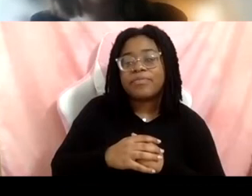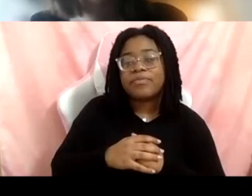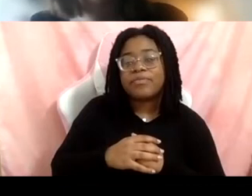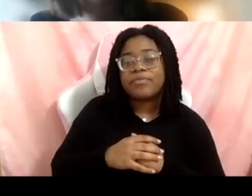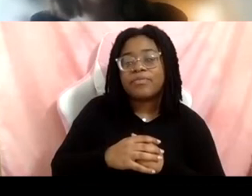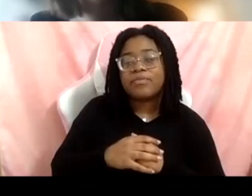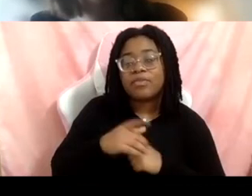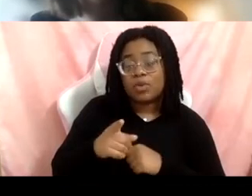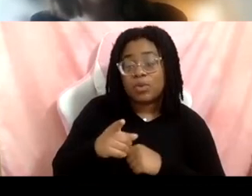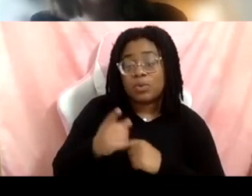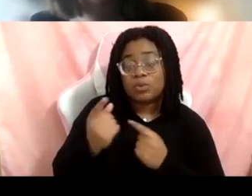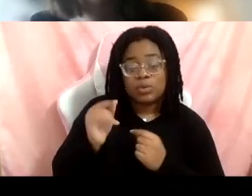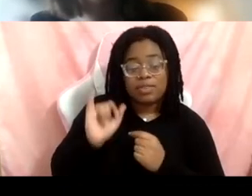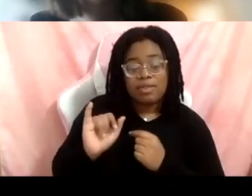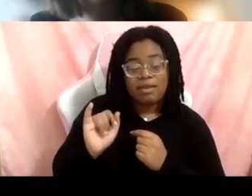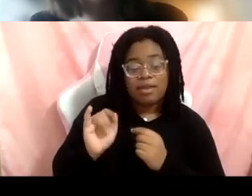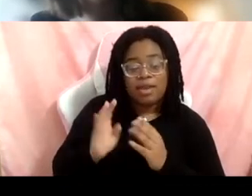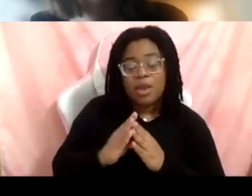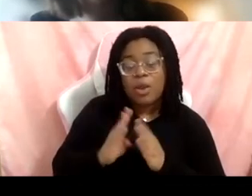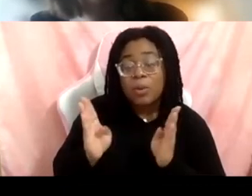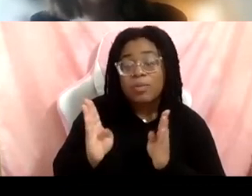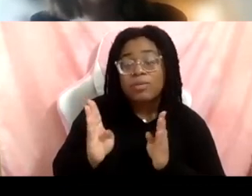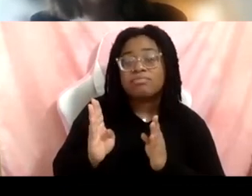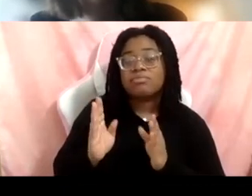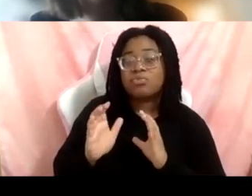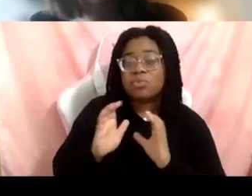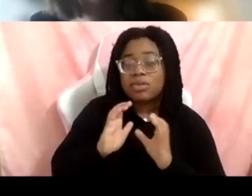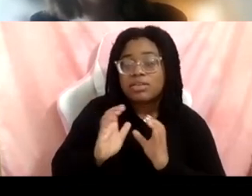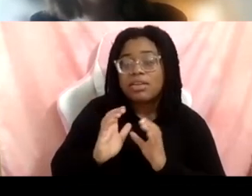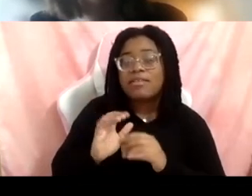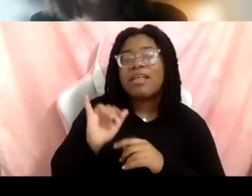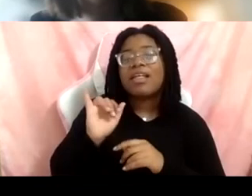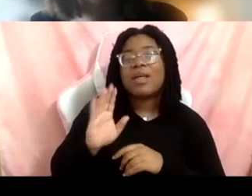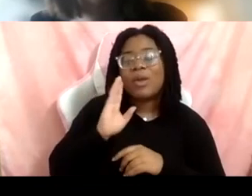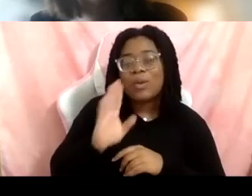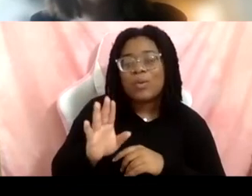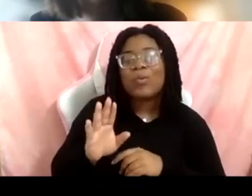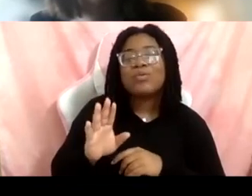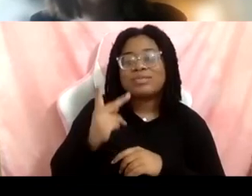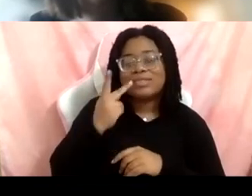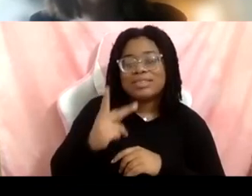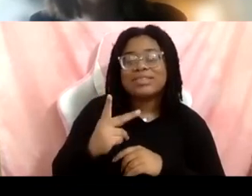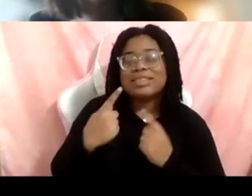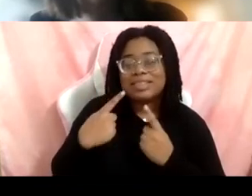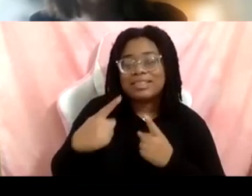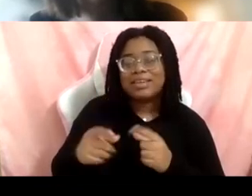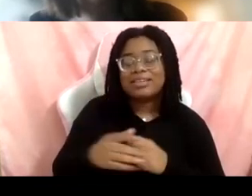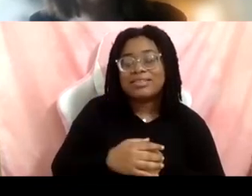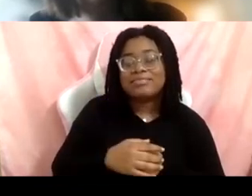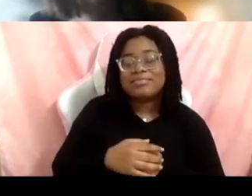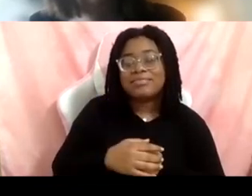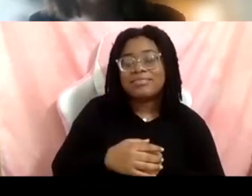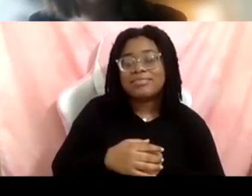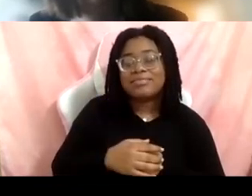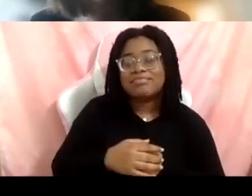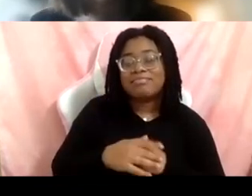so if you do that and you can be open and communicative, then you will find far more success than you